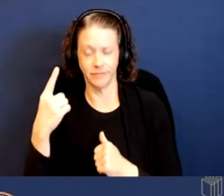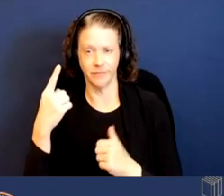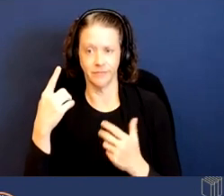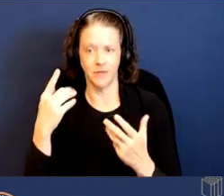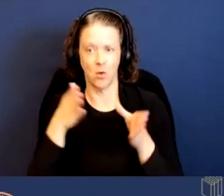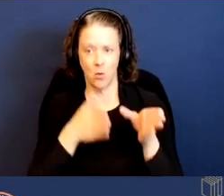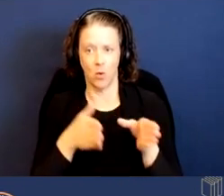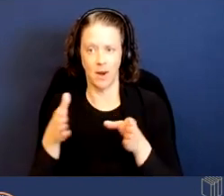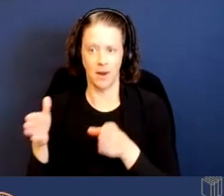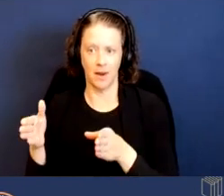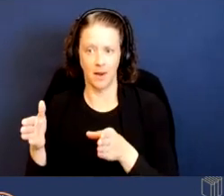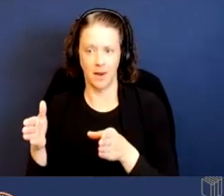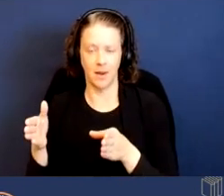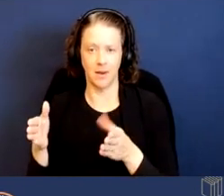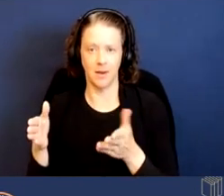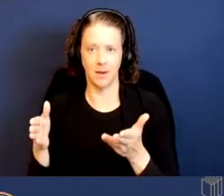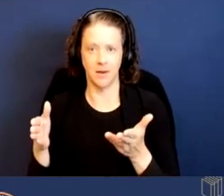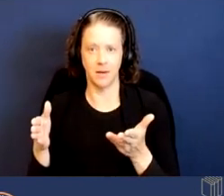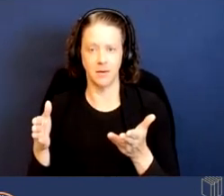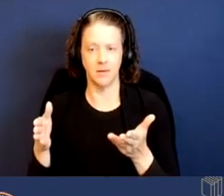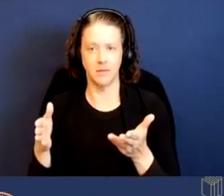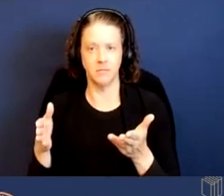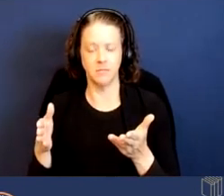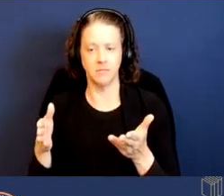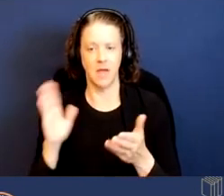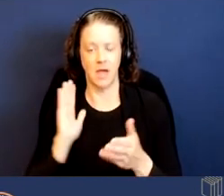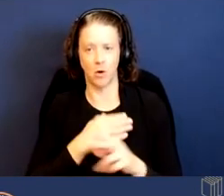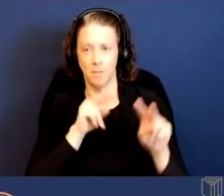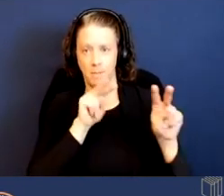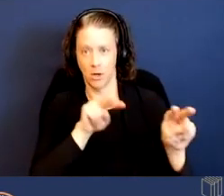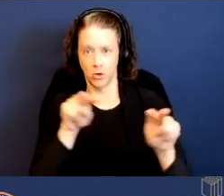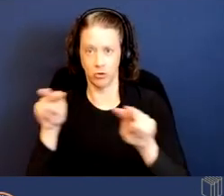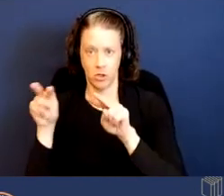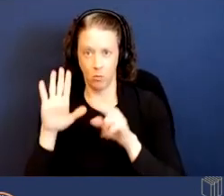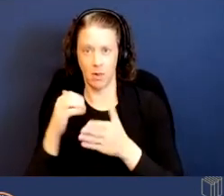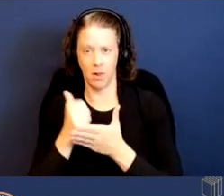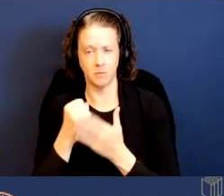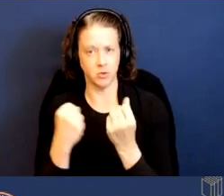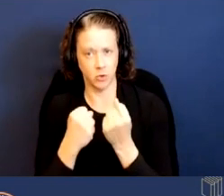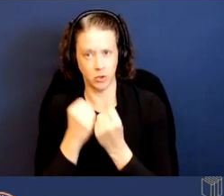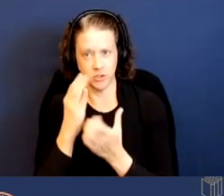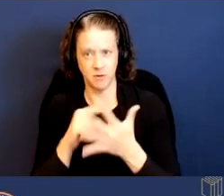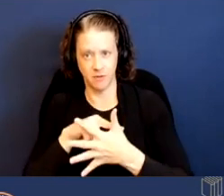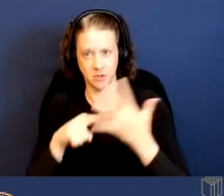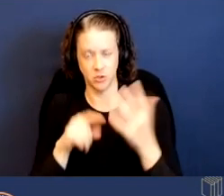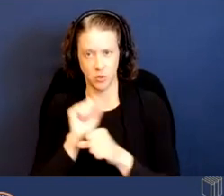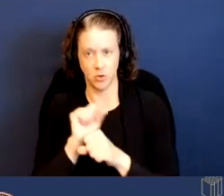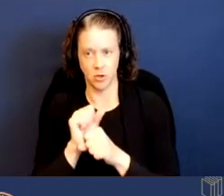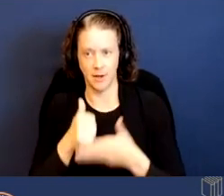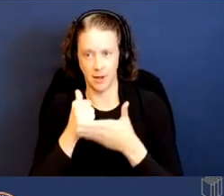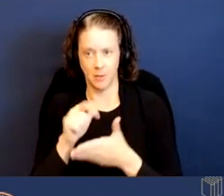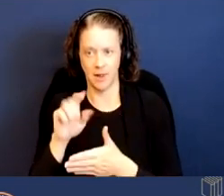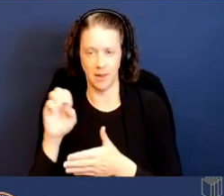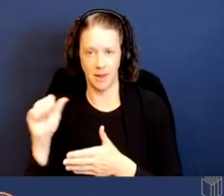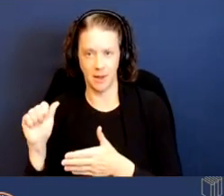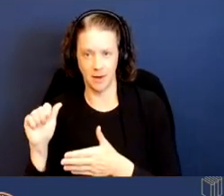one way and avenue that our monitoring will, I think, also help support some of this work, and really help LEAs sort of think